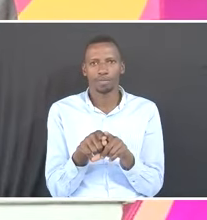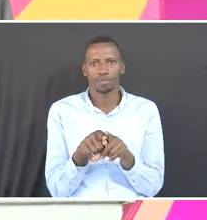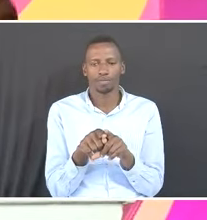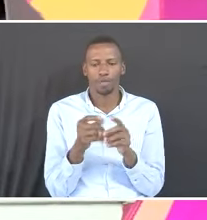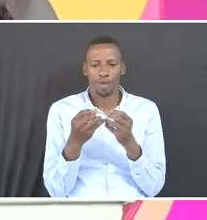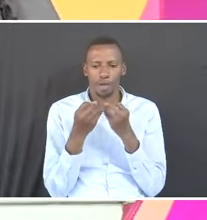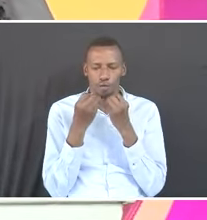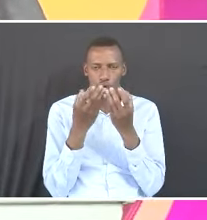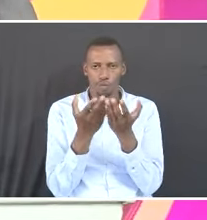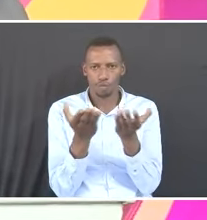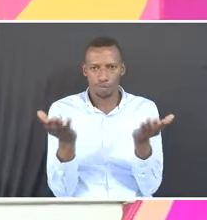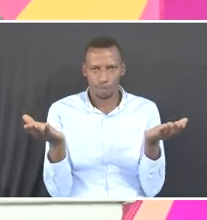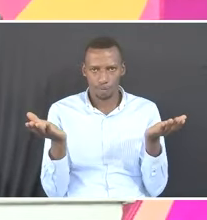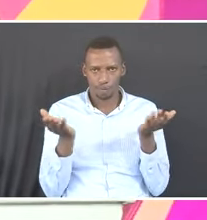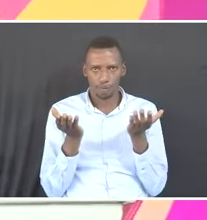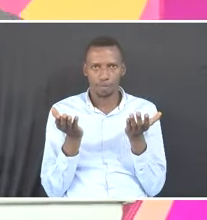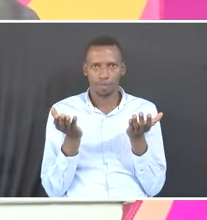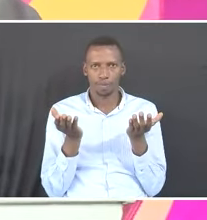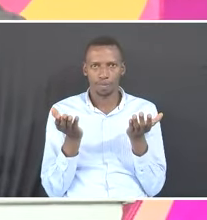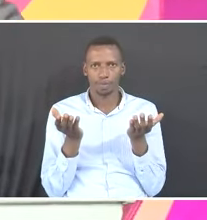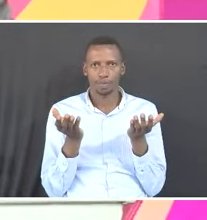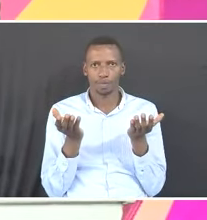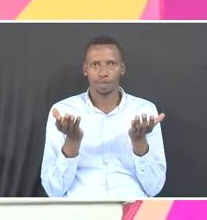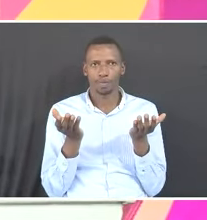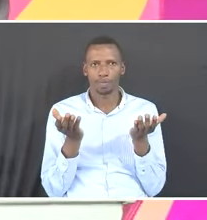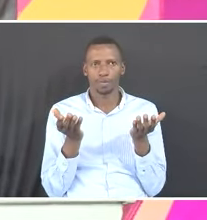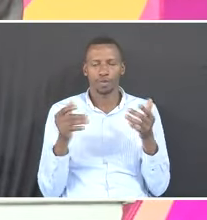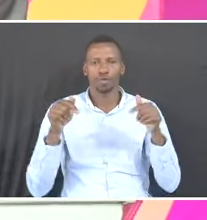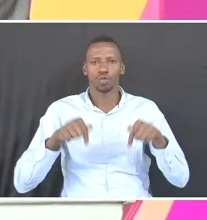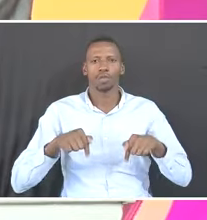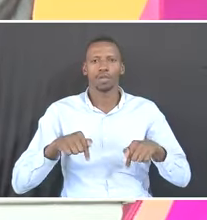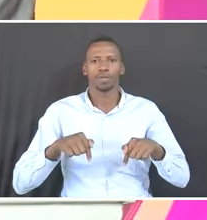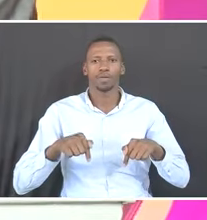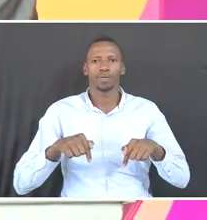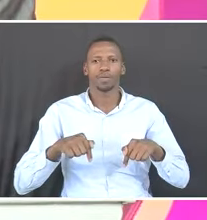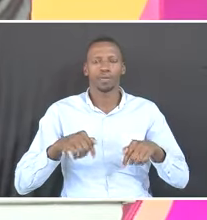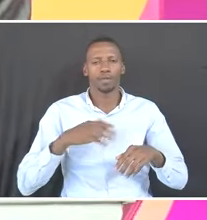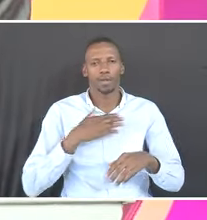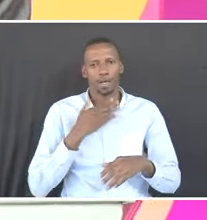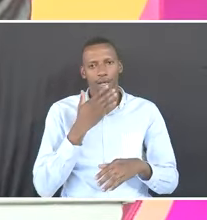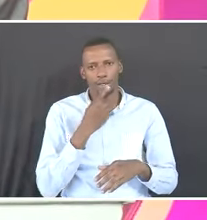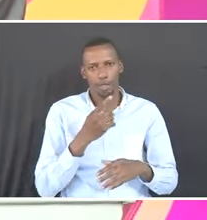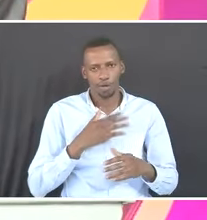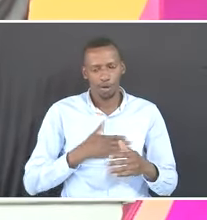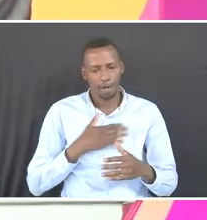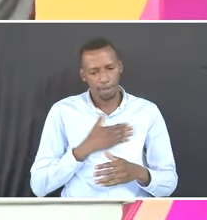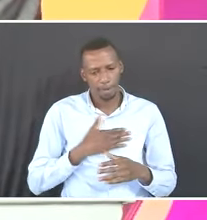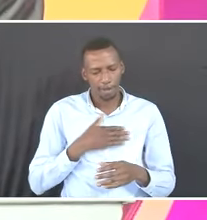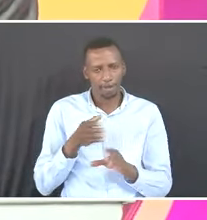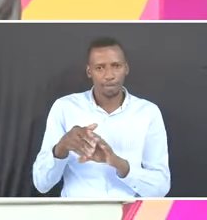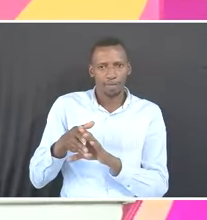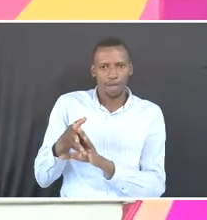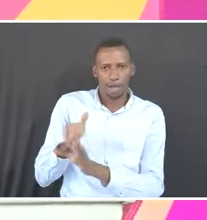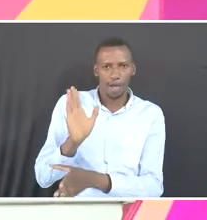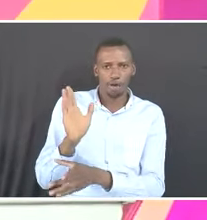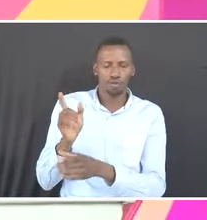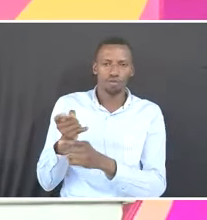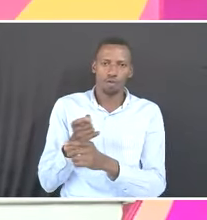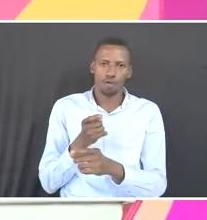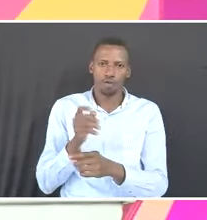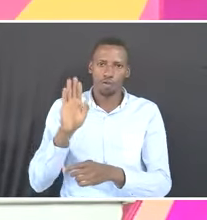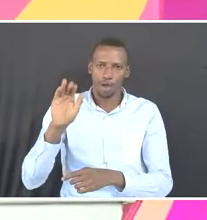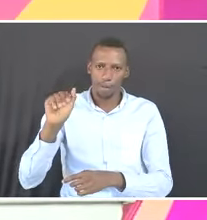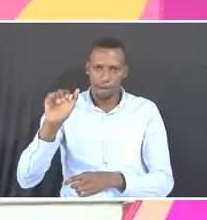coming to us down. It's coming down to us today saying, come out of her, my people. Lest you share in